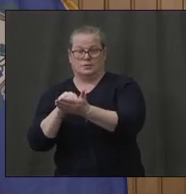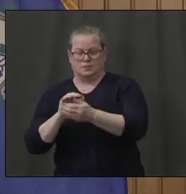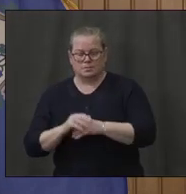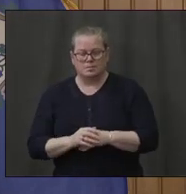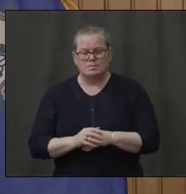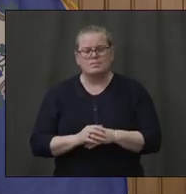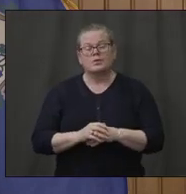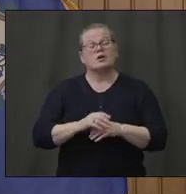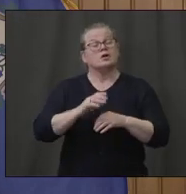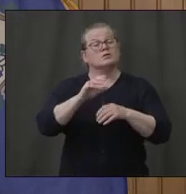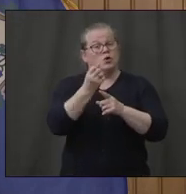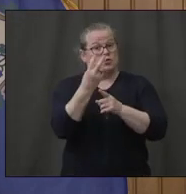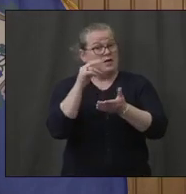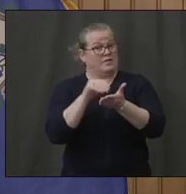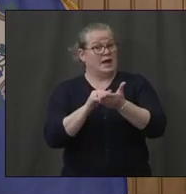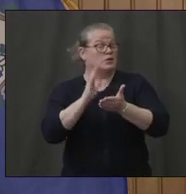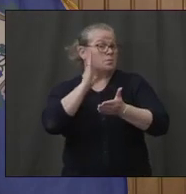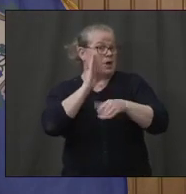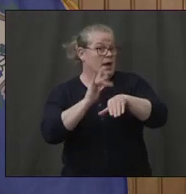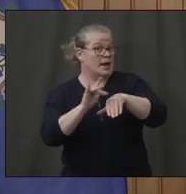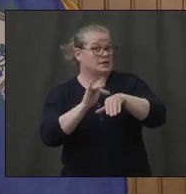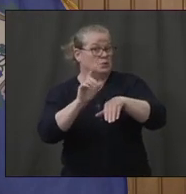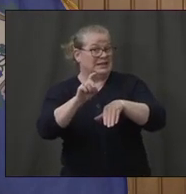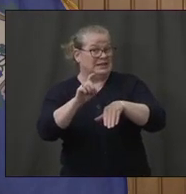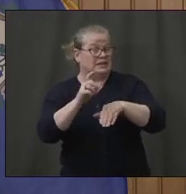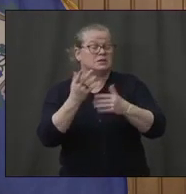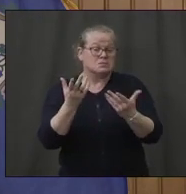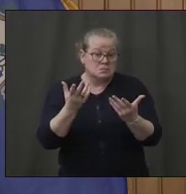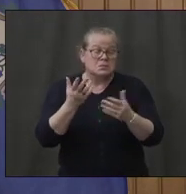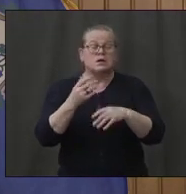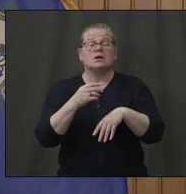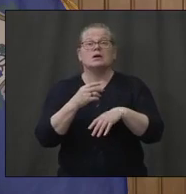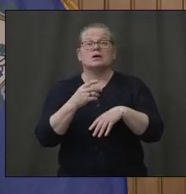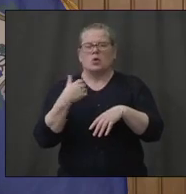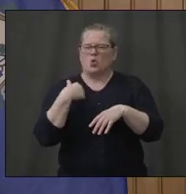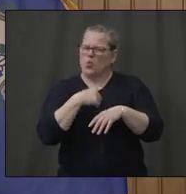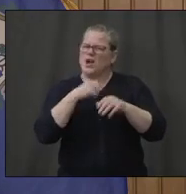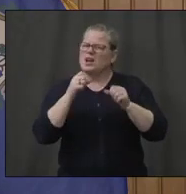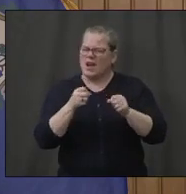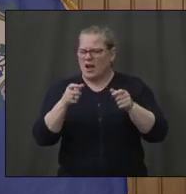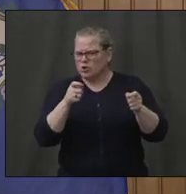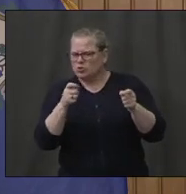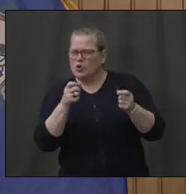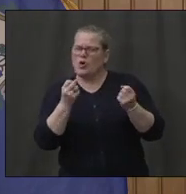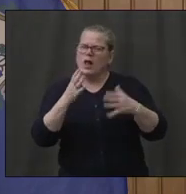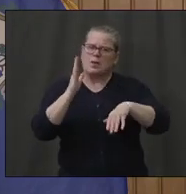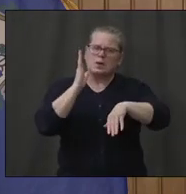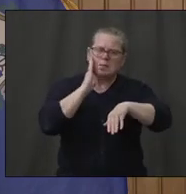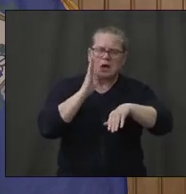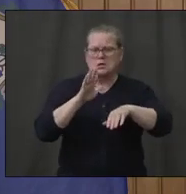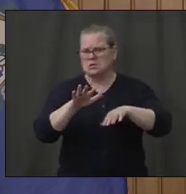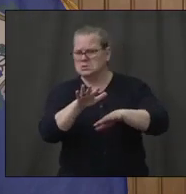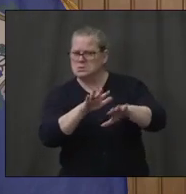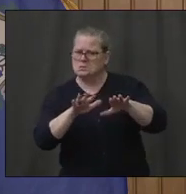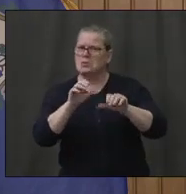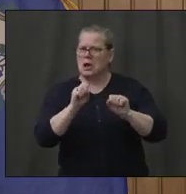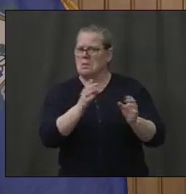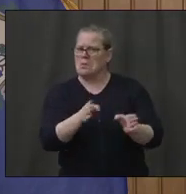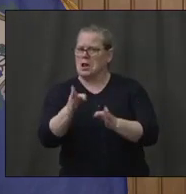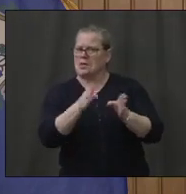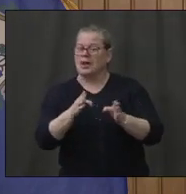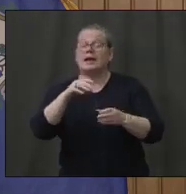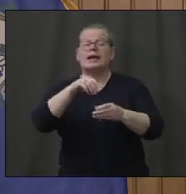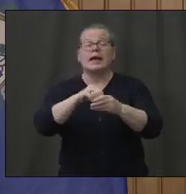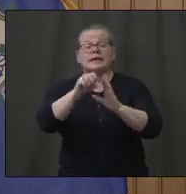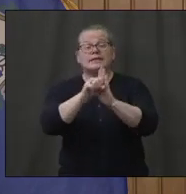you know, or maybe I can remind you, we've got about maybe 7,000 beds overall in the state of Connecticut,